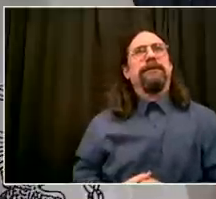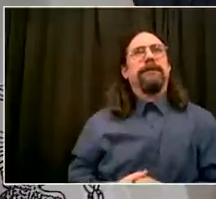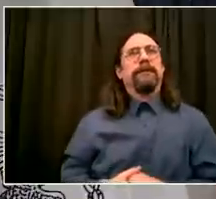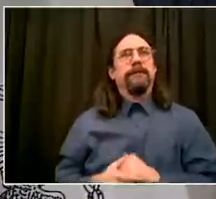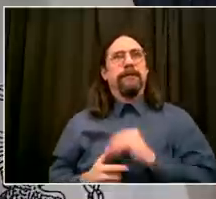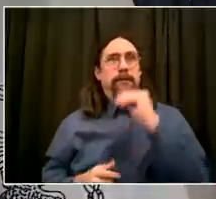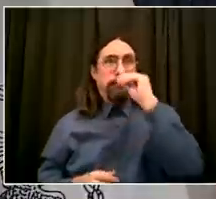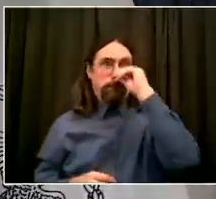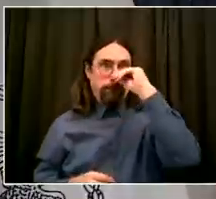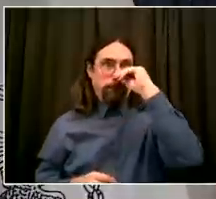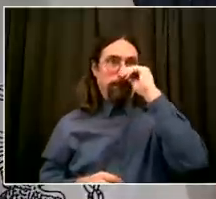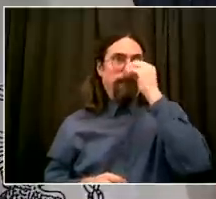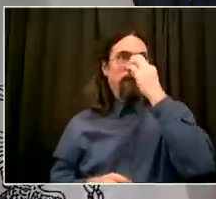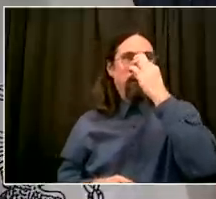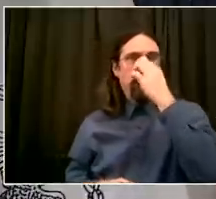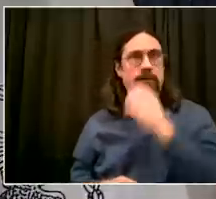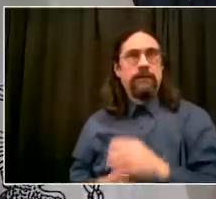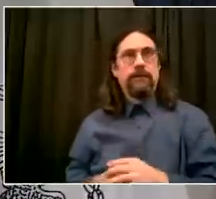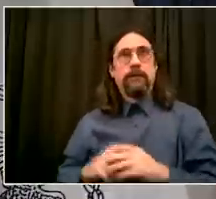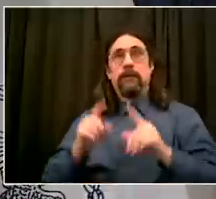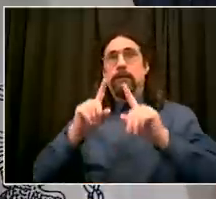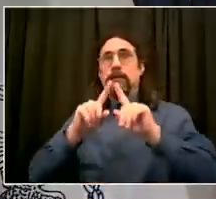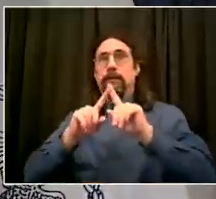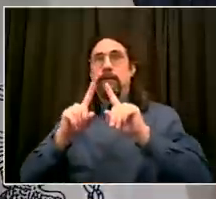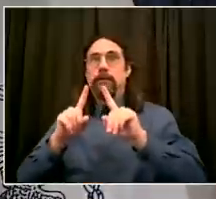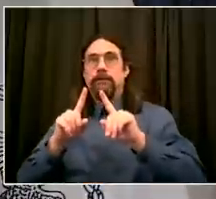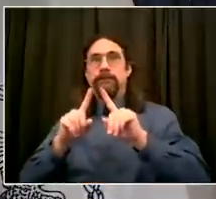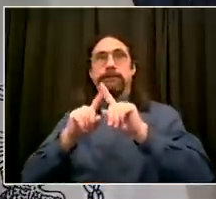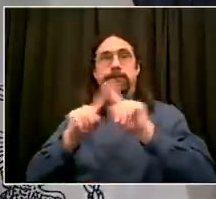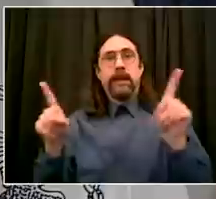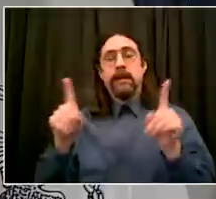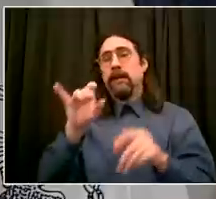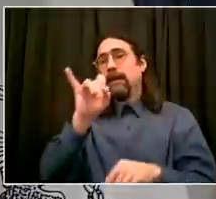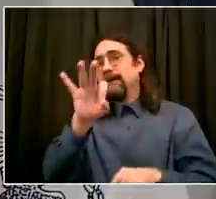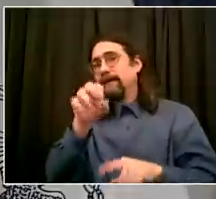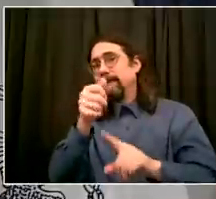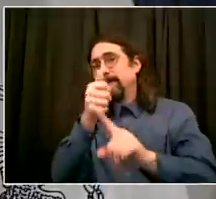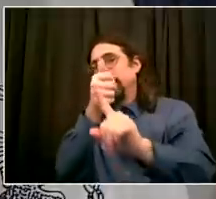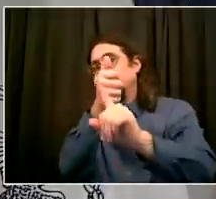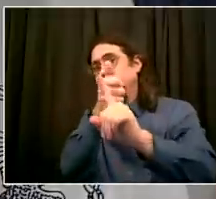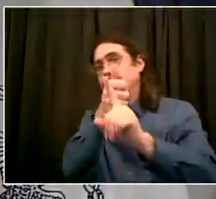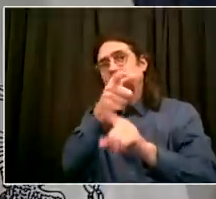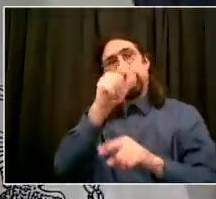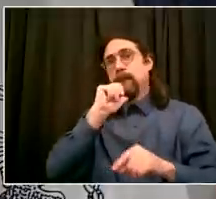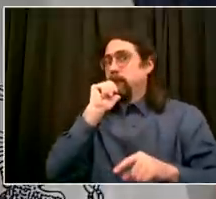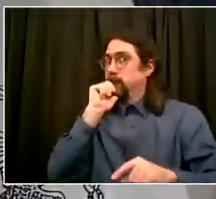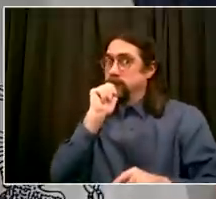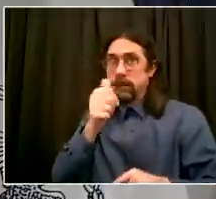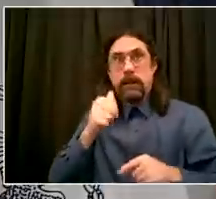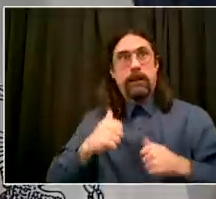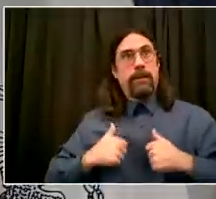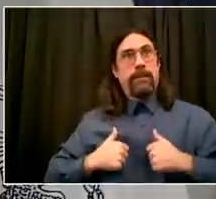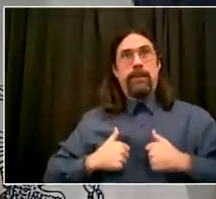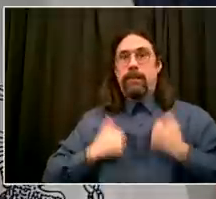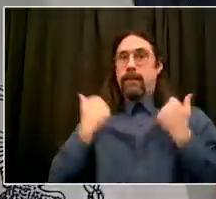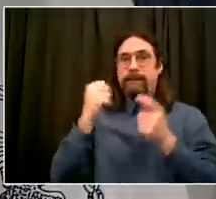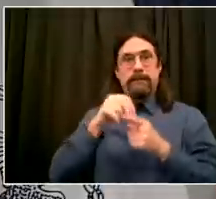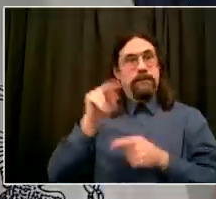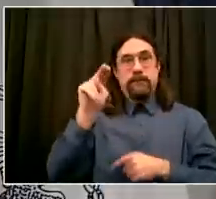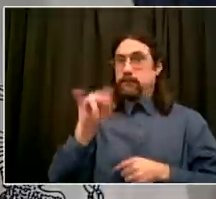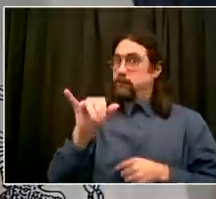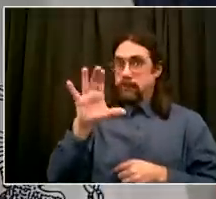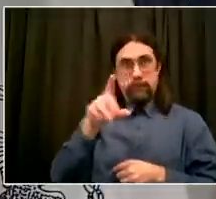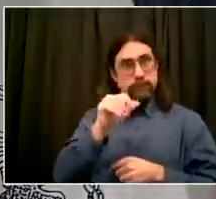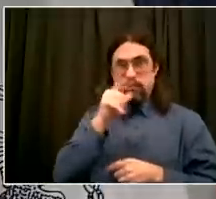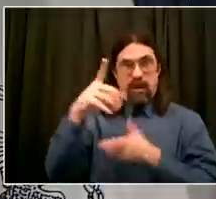local vaccination centers, whether it's Nassau, Suffolk, Rockland, Westchester, Putnam, anywhere.